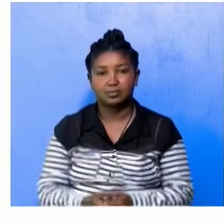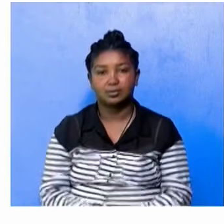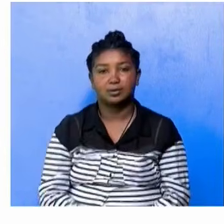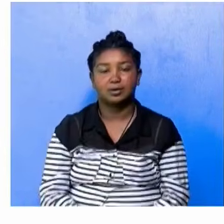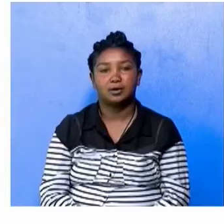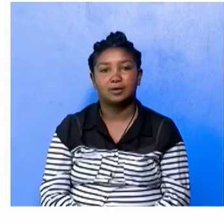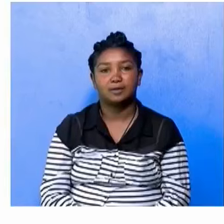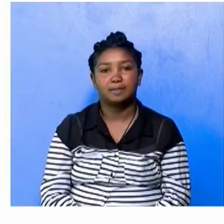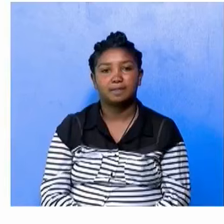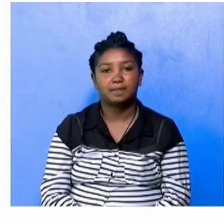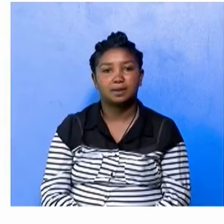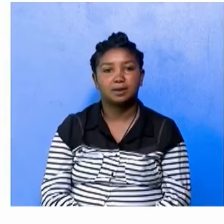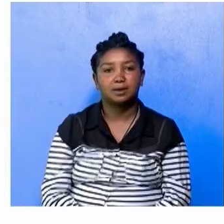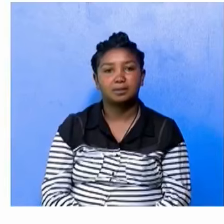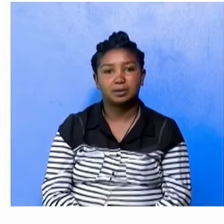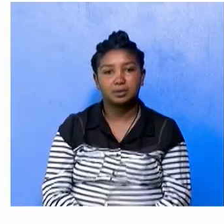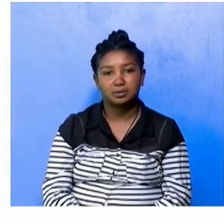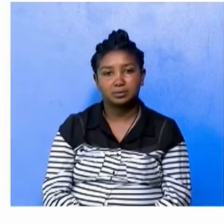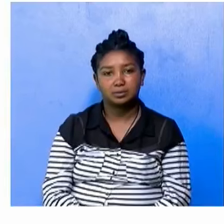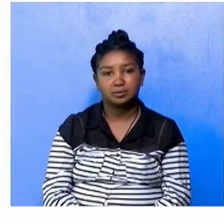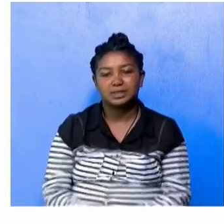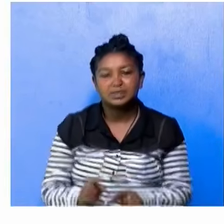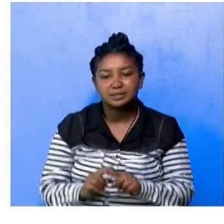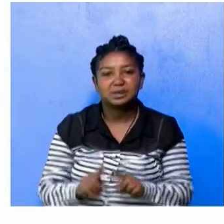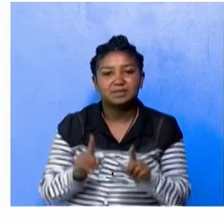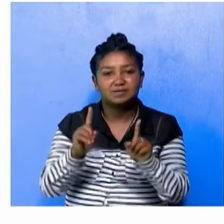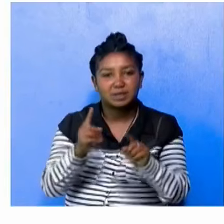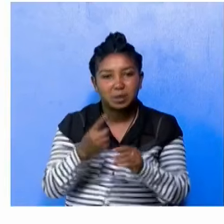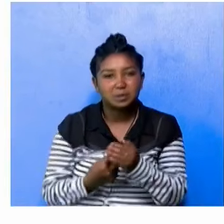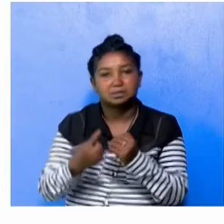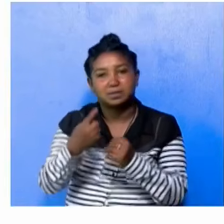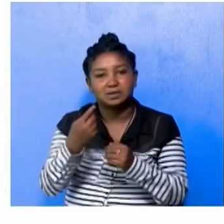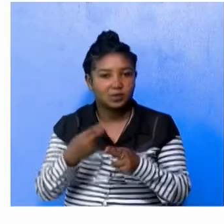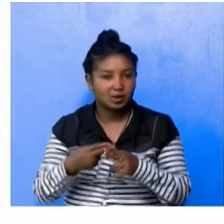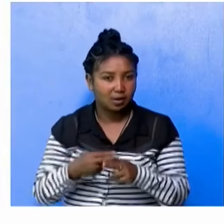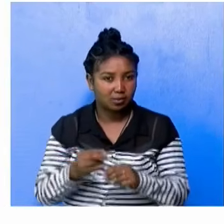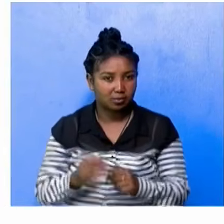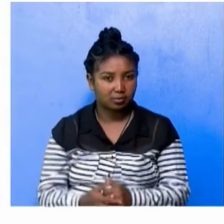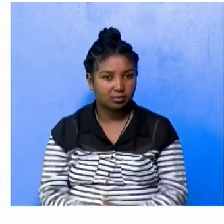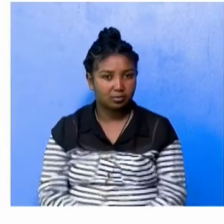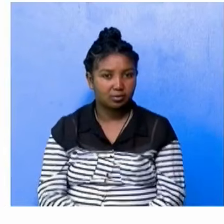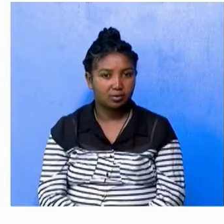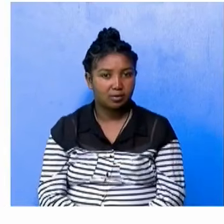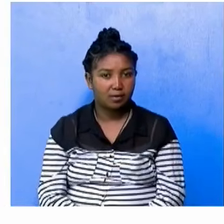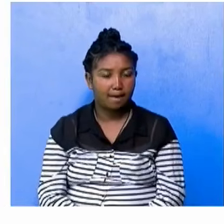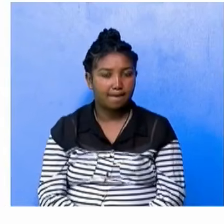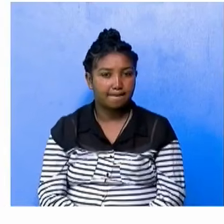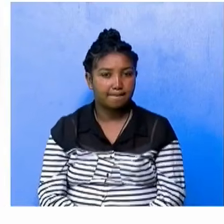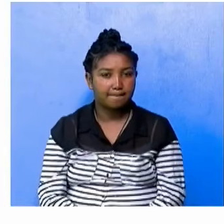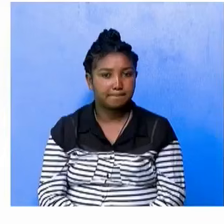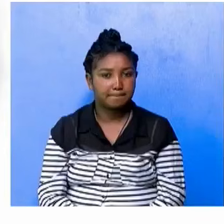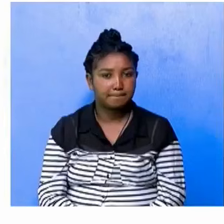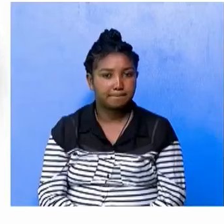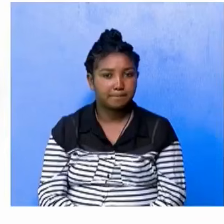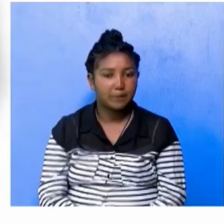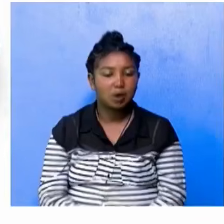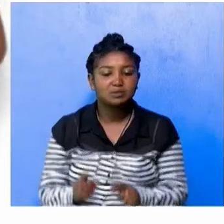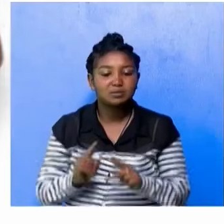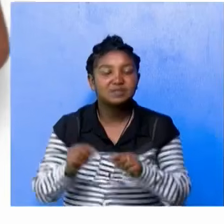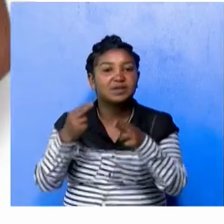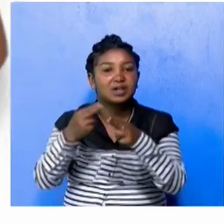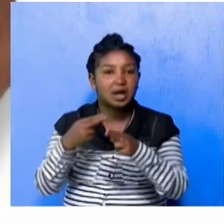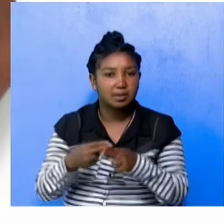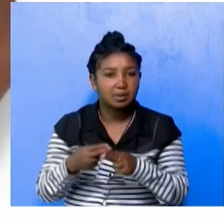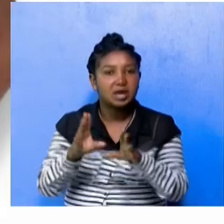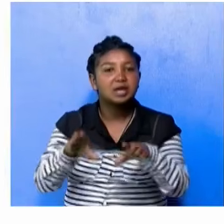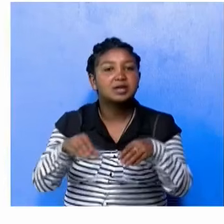Proper noun is specific, okay? Is a specific noun or the specific name which can